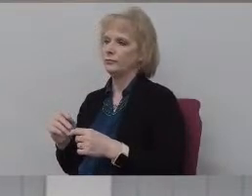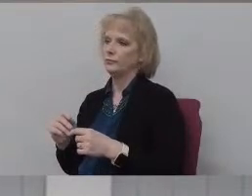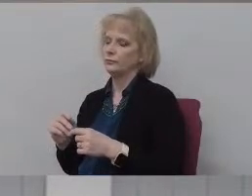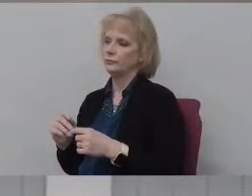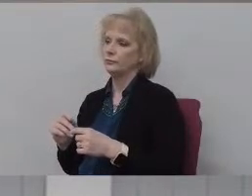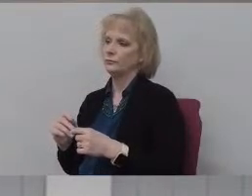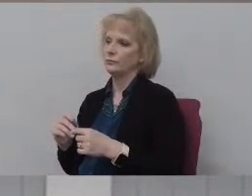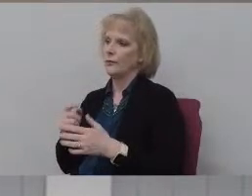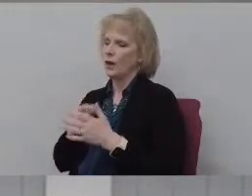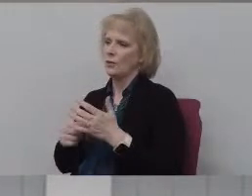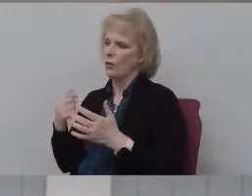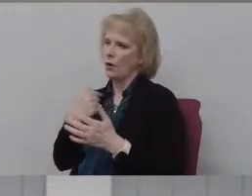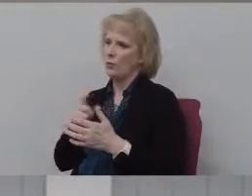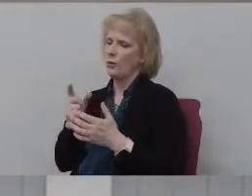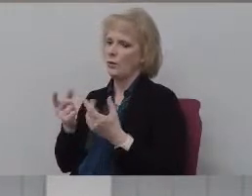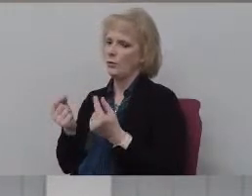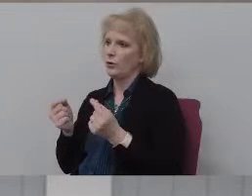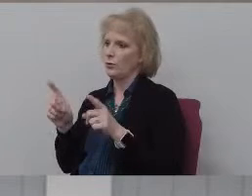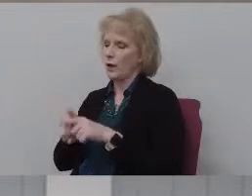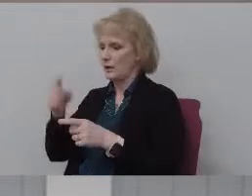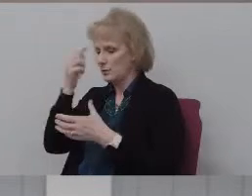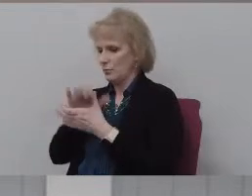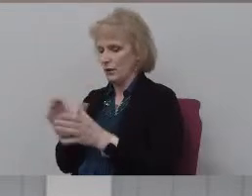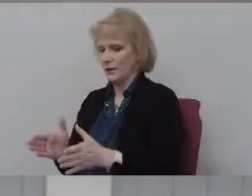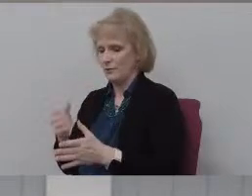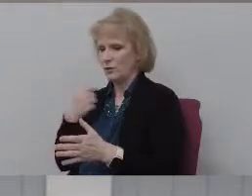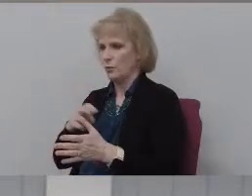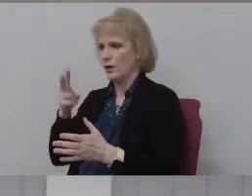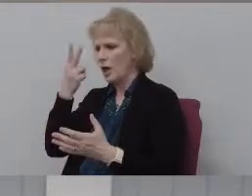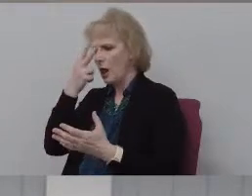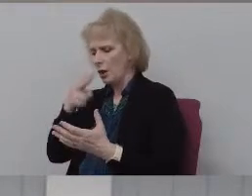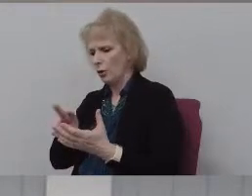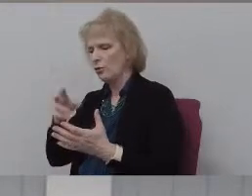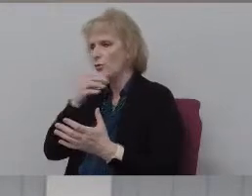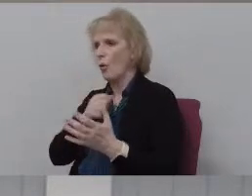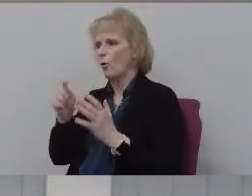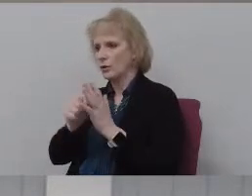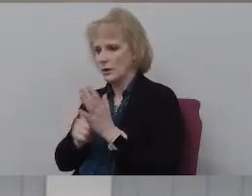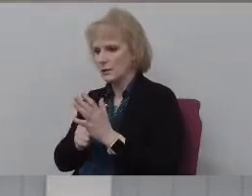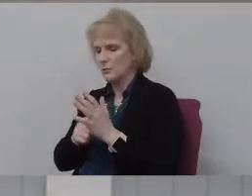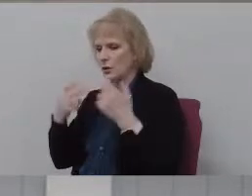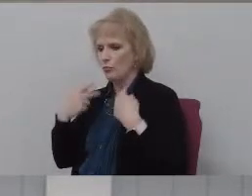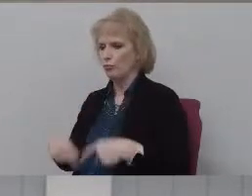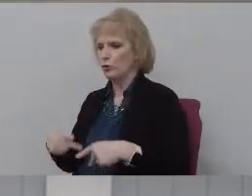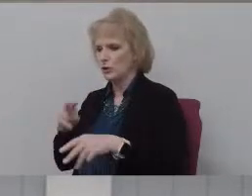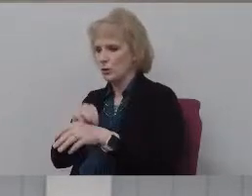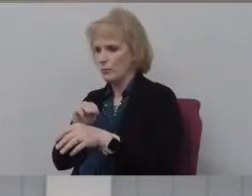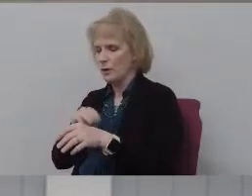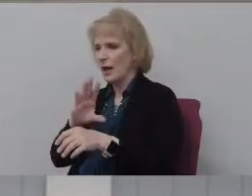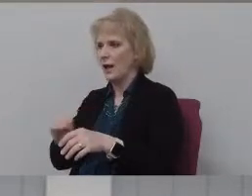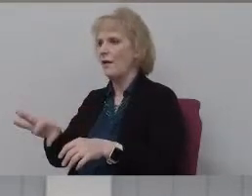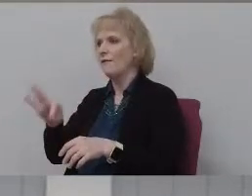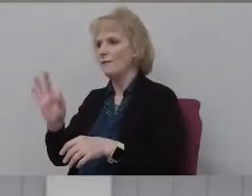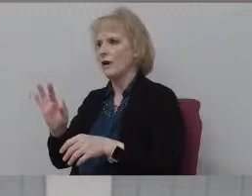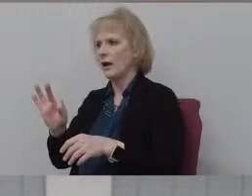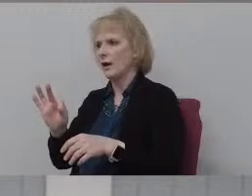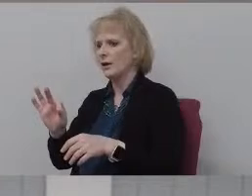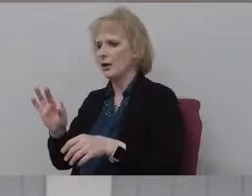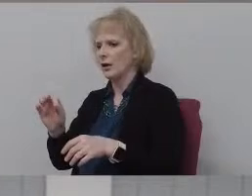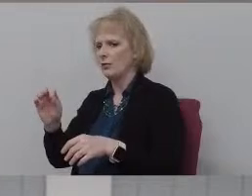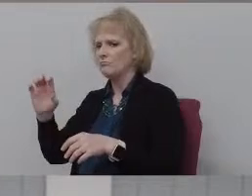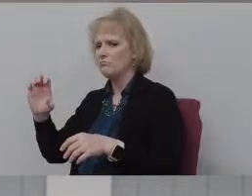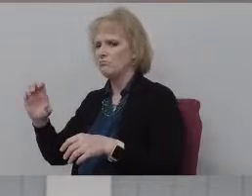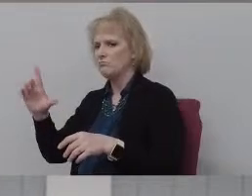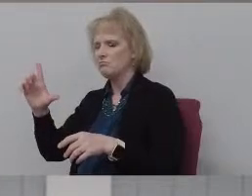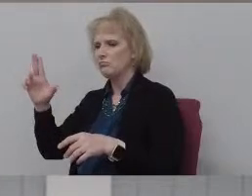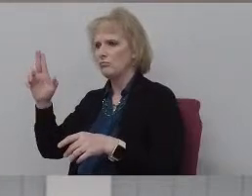And so what we would do as believers, we would look through the Old Testament priesthood ministry and we would find clues to